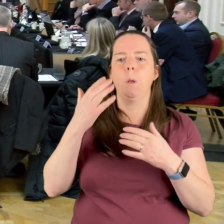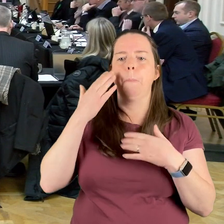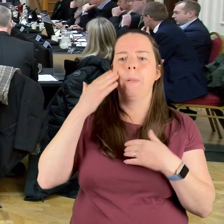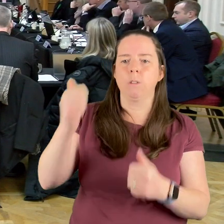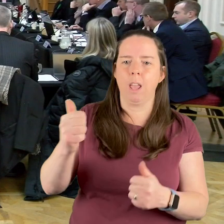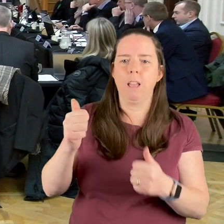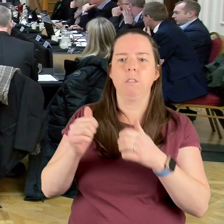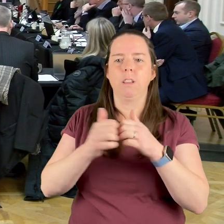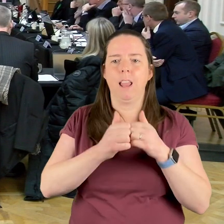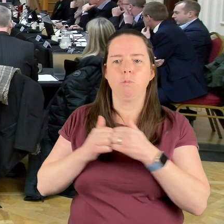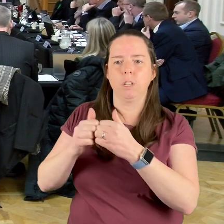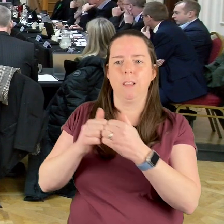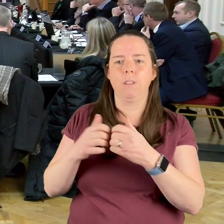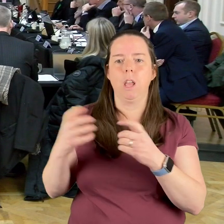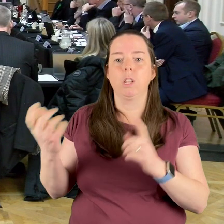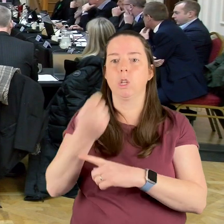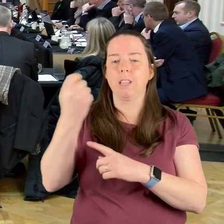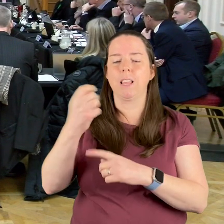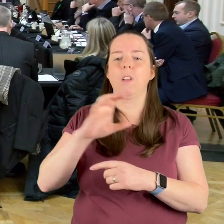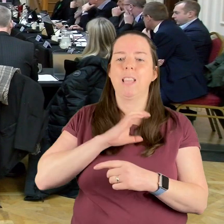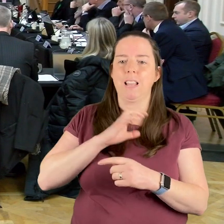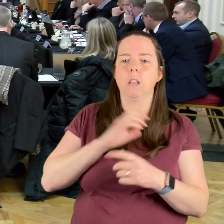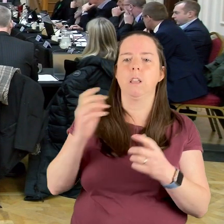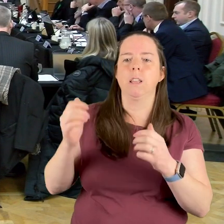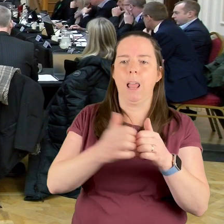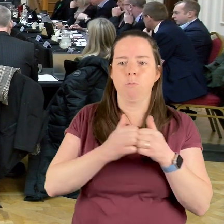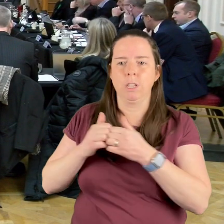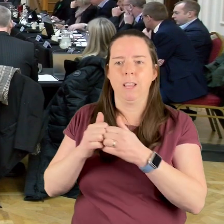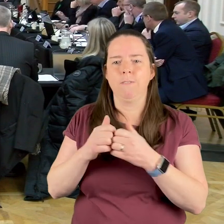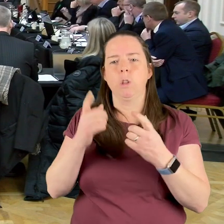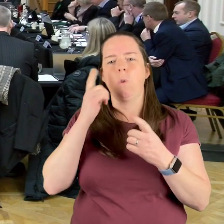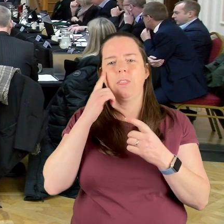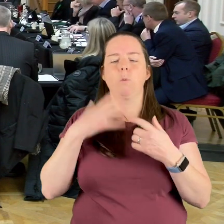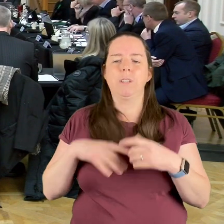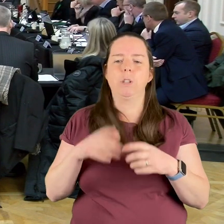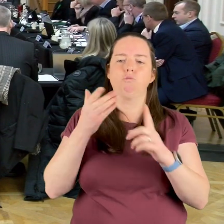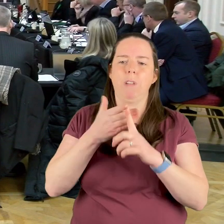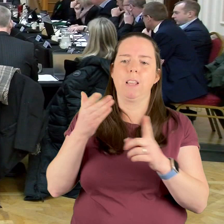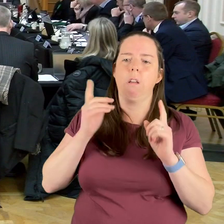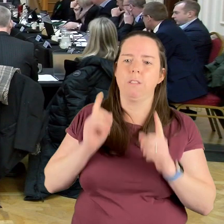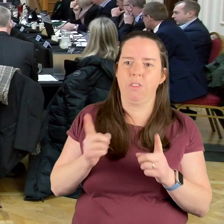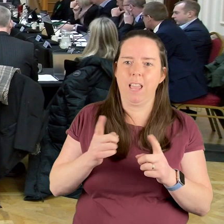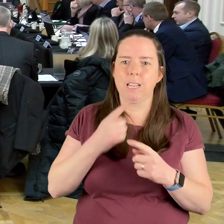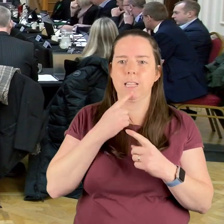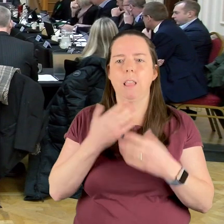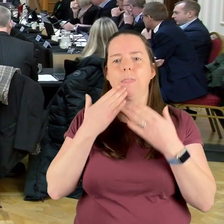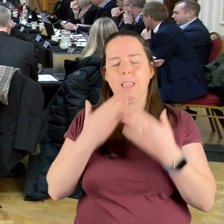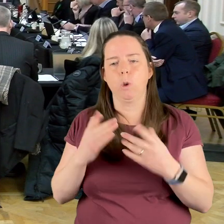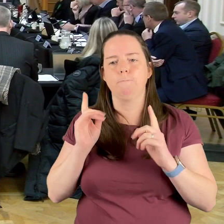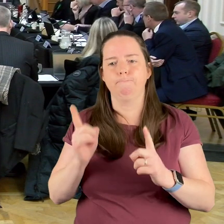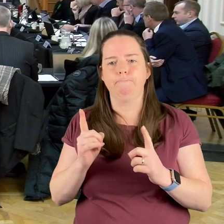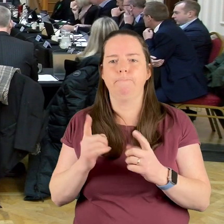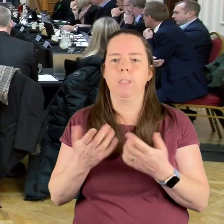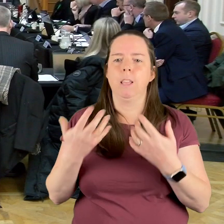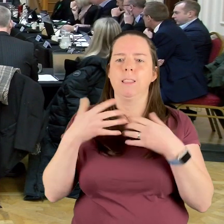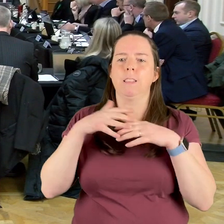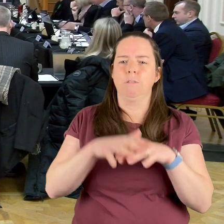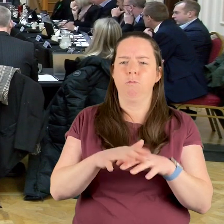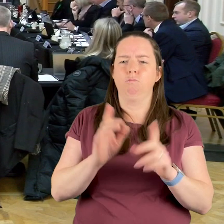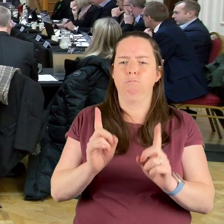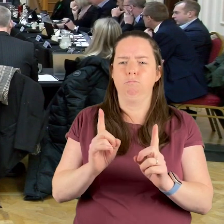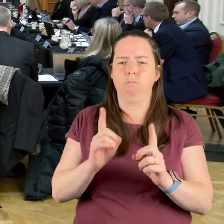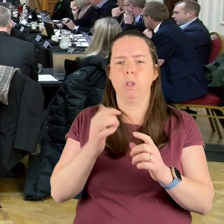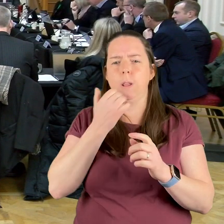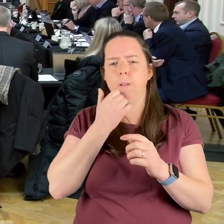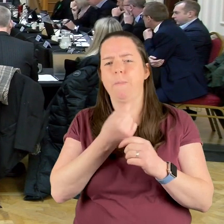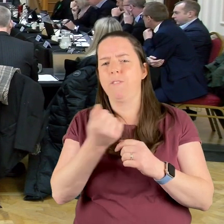in South West London, that we've got the APC, we've also got successful mental health collaborative and successful cancer collaboratives. So I think we need to recognise that